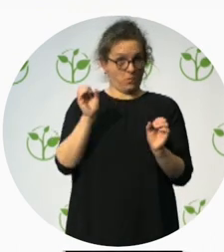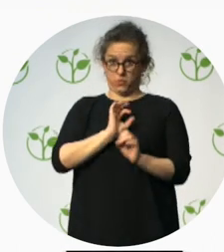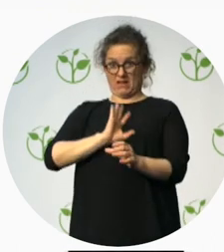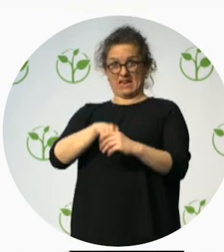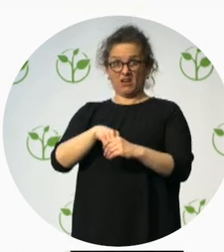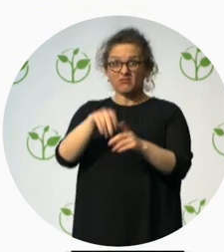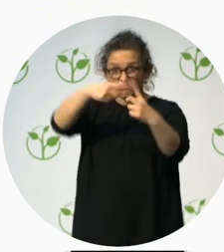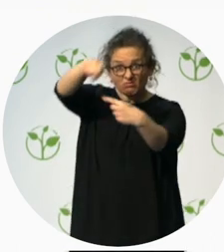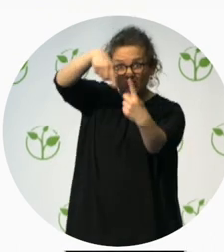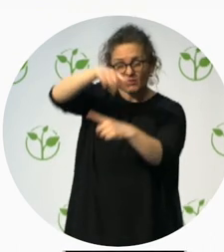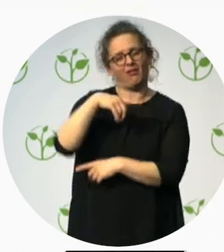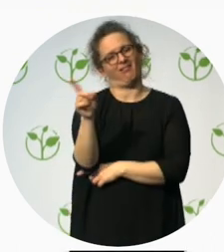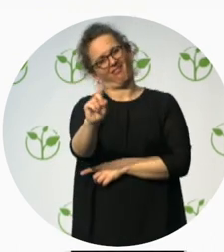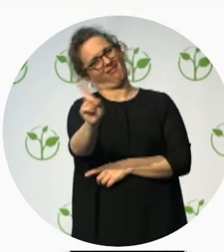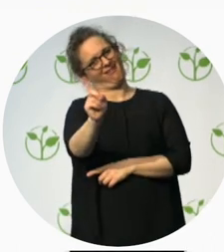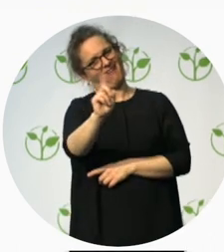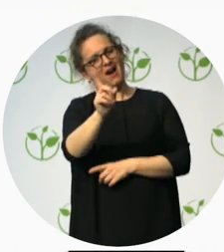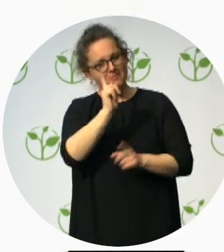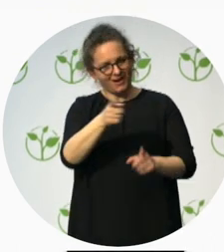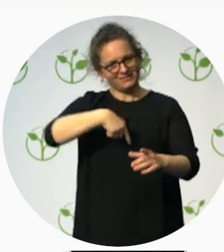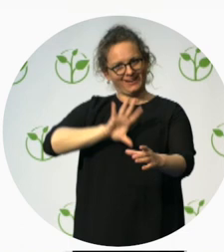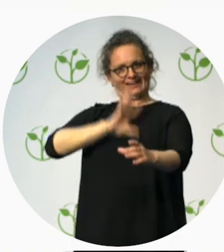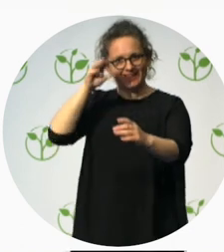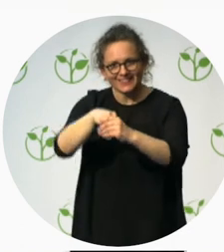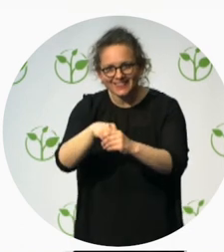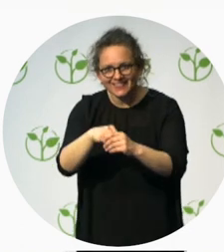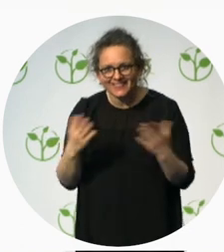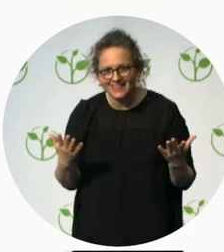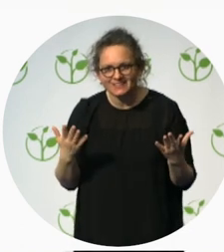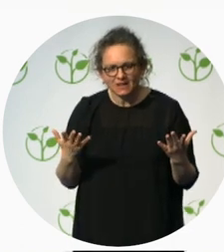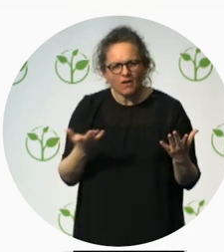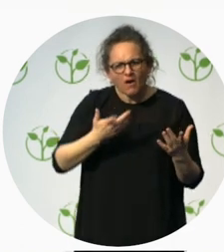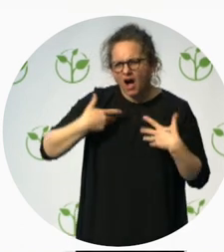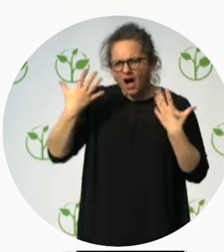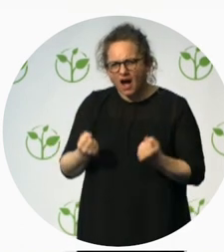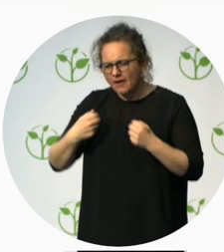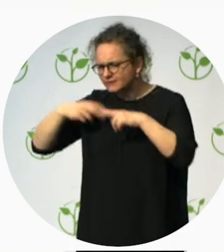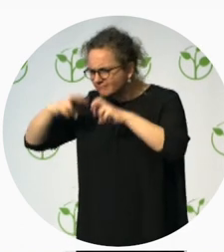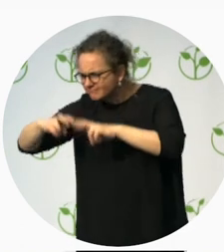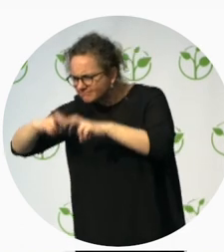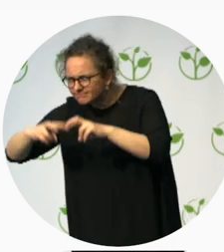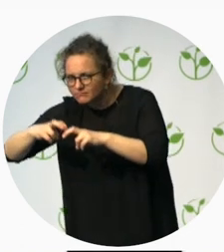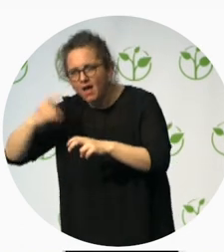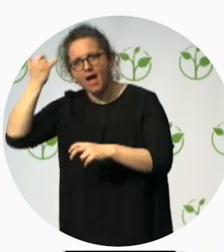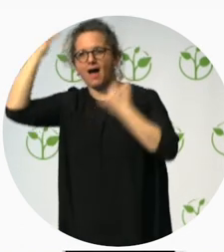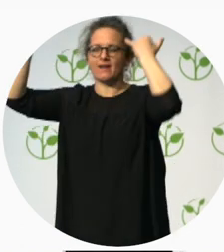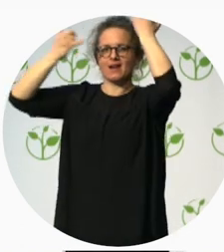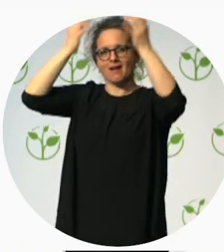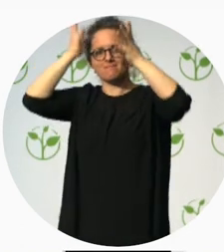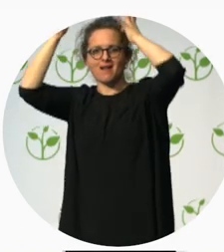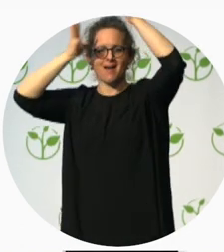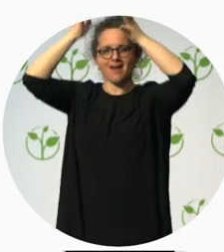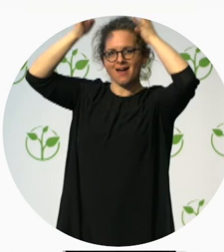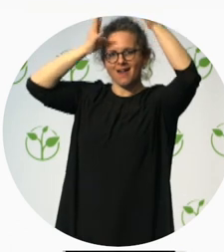investment, research and innovations, as you have been seeing this evening, the production of assistive devices and technology